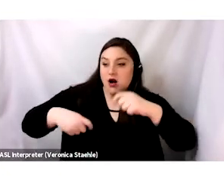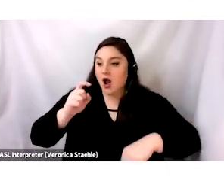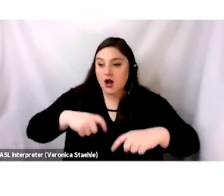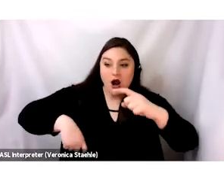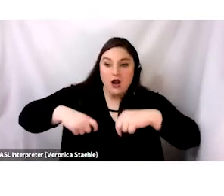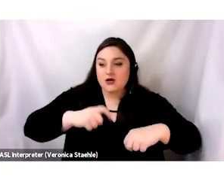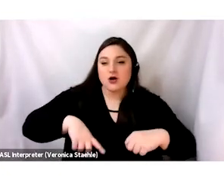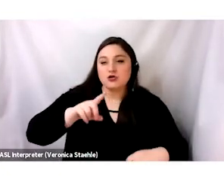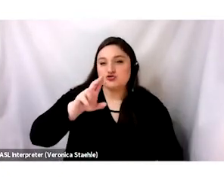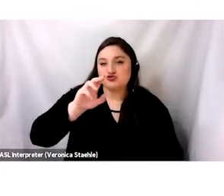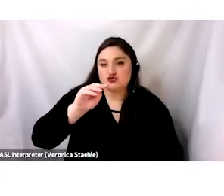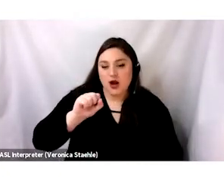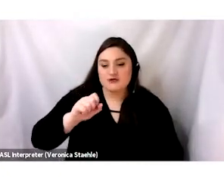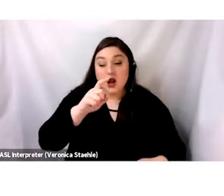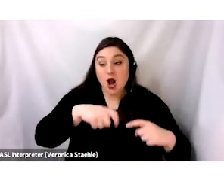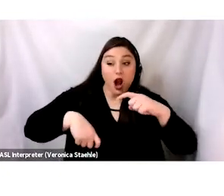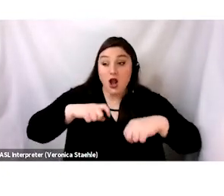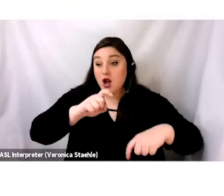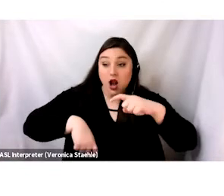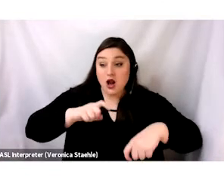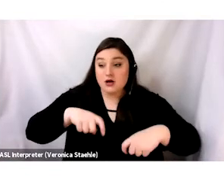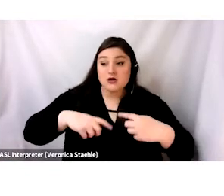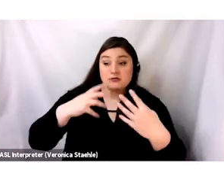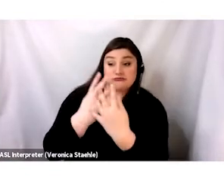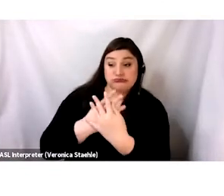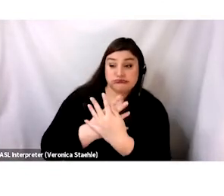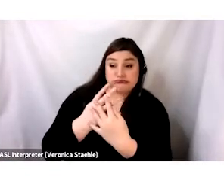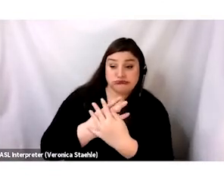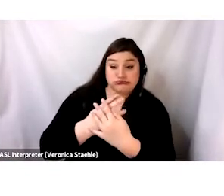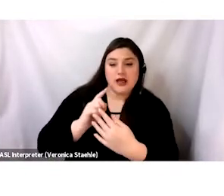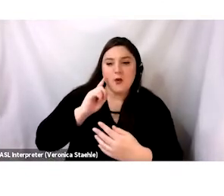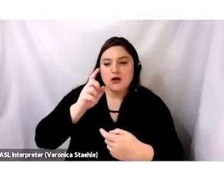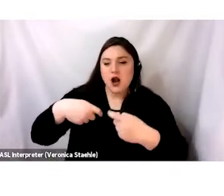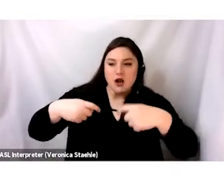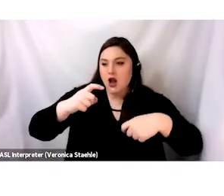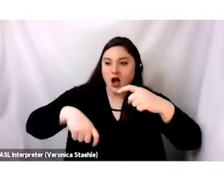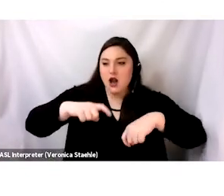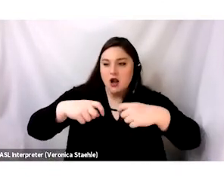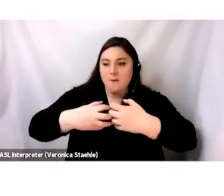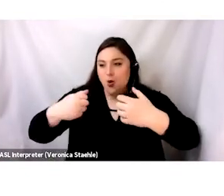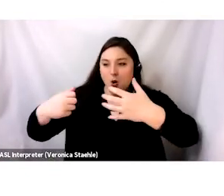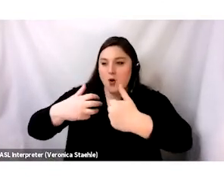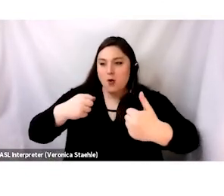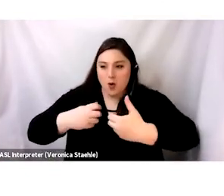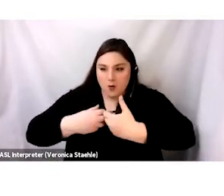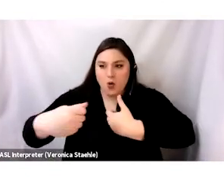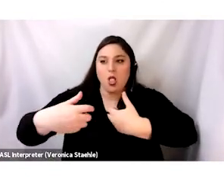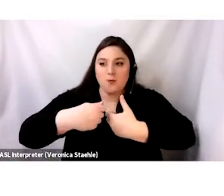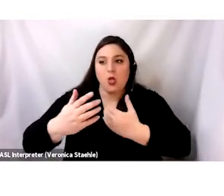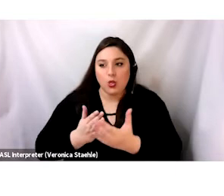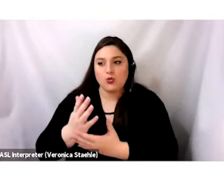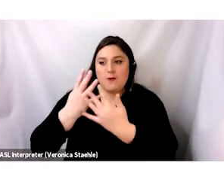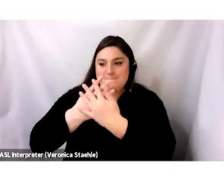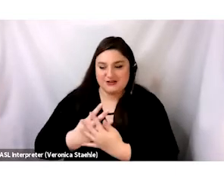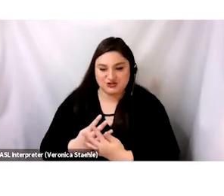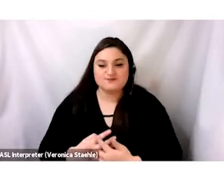a mesh. And the mesh was too fine to let the seeds through, but the hooks pulled the cotton fibers through the mesh. For the South,